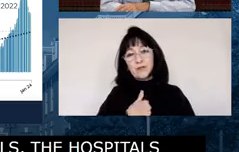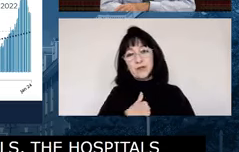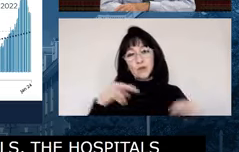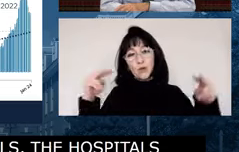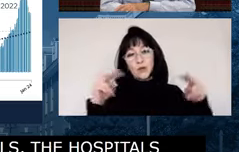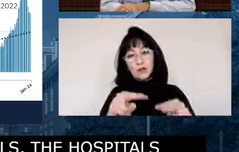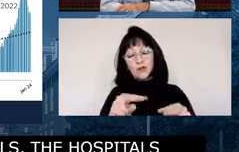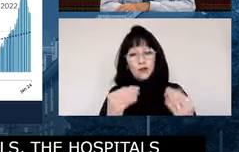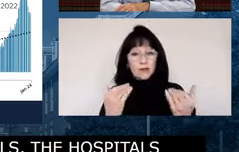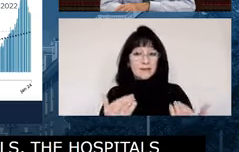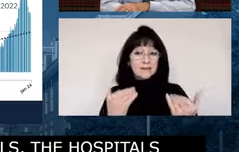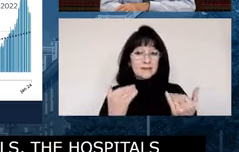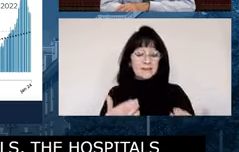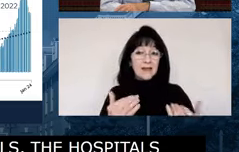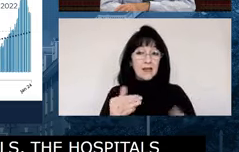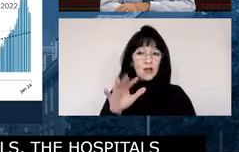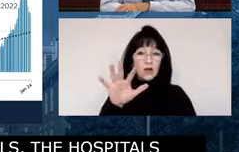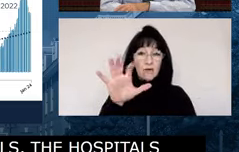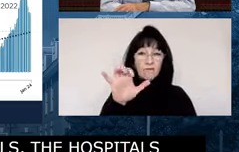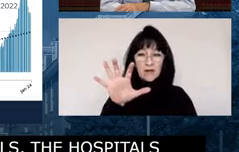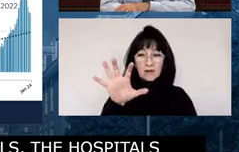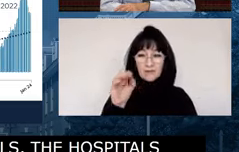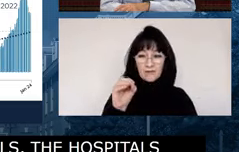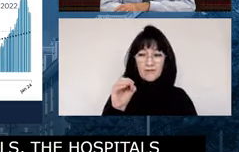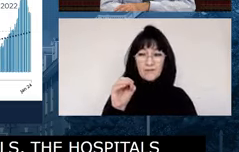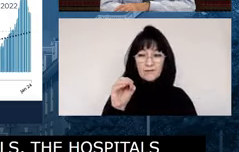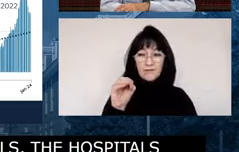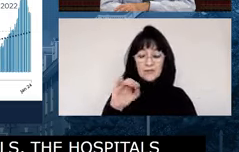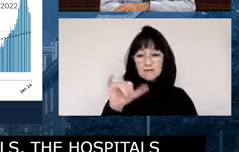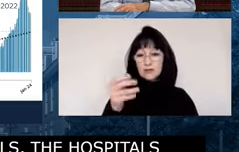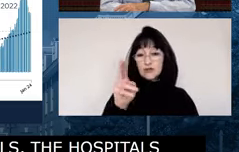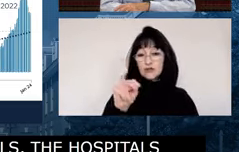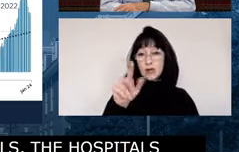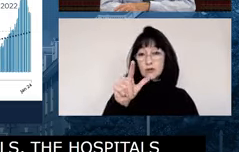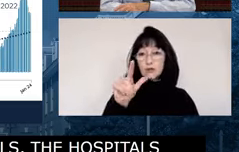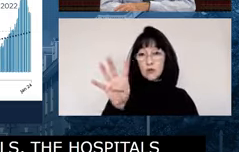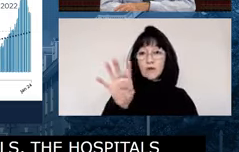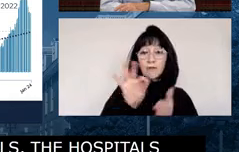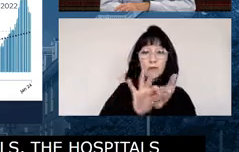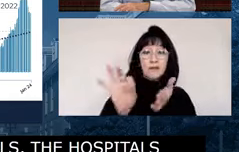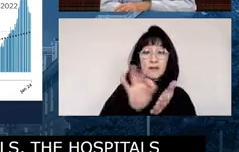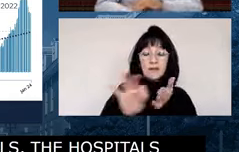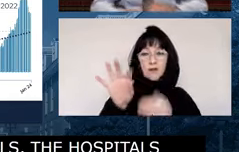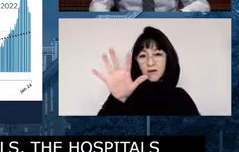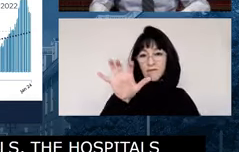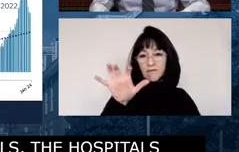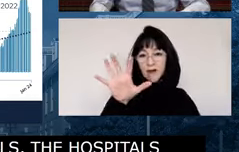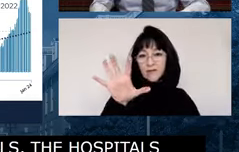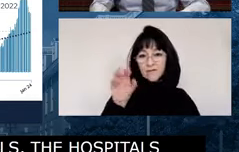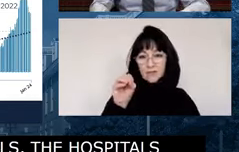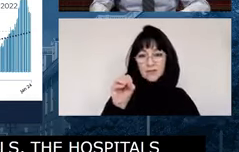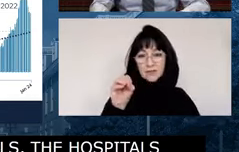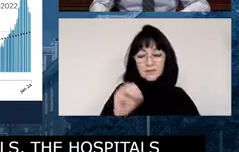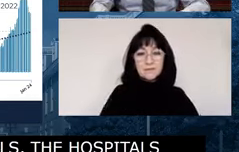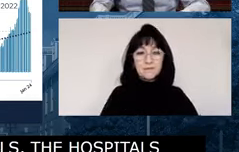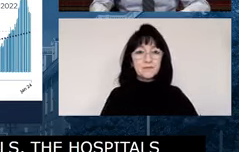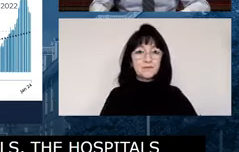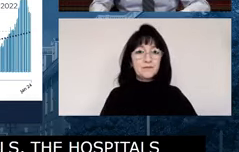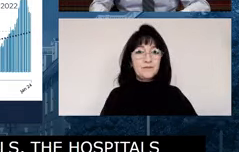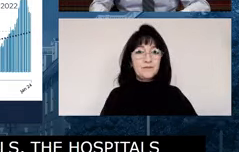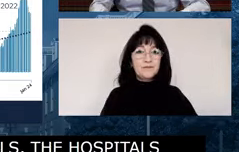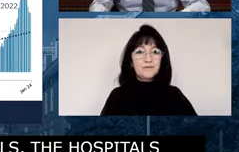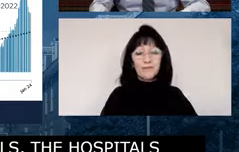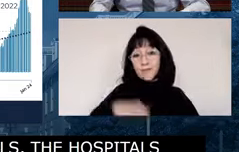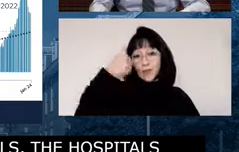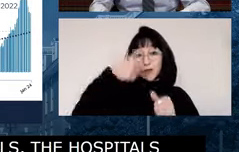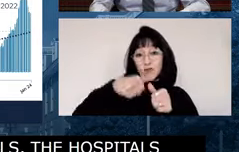550 now as of January 24th. The low point, of course, in the summer, let's look for brighter days